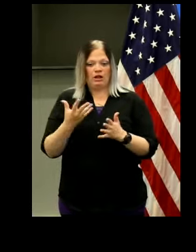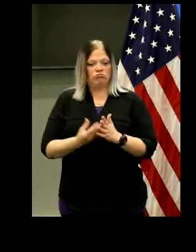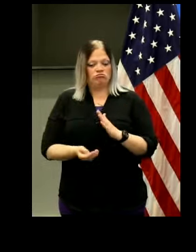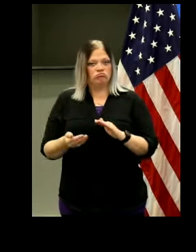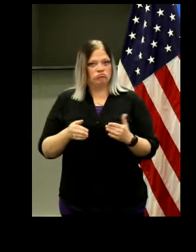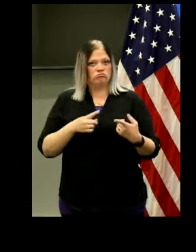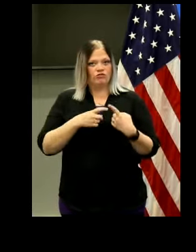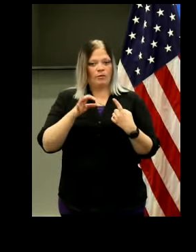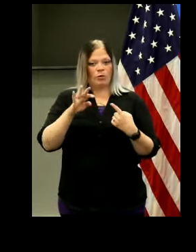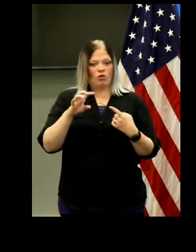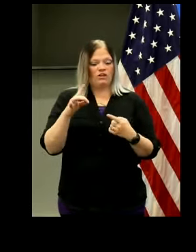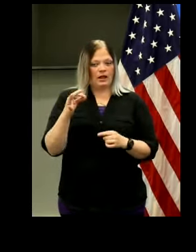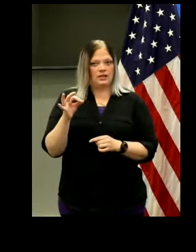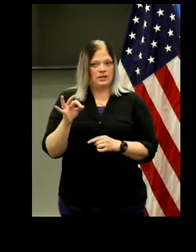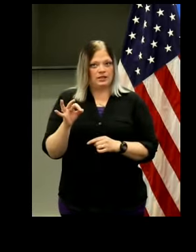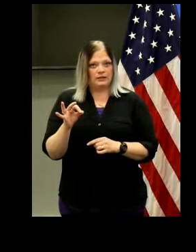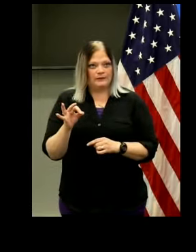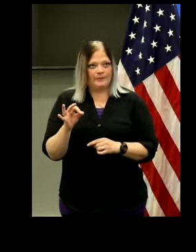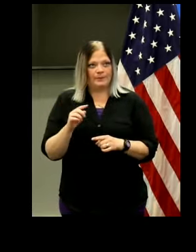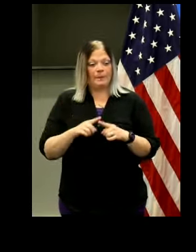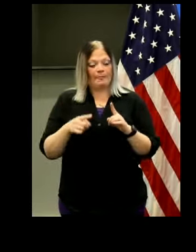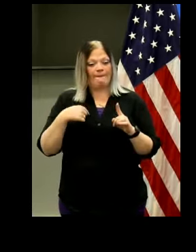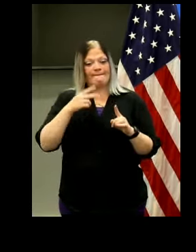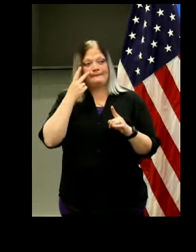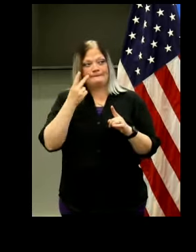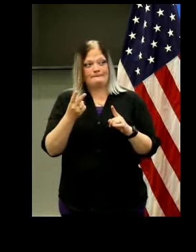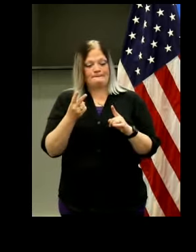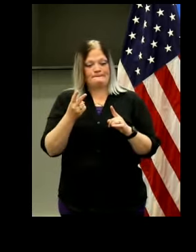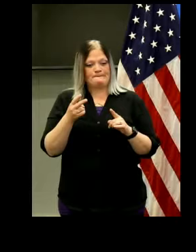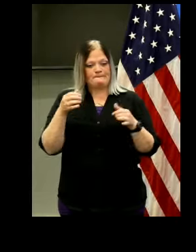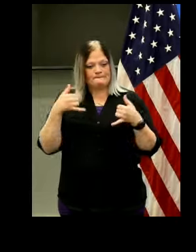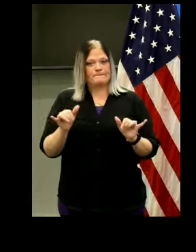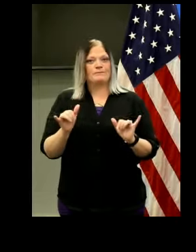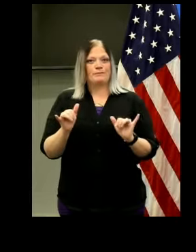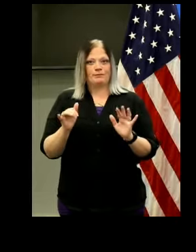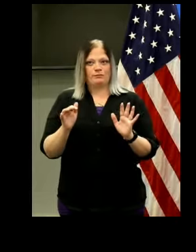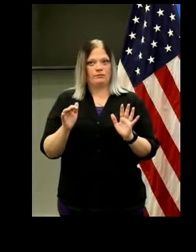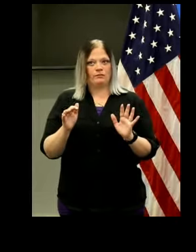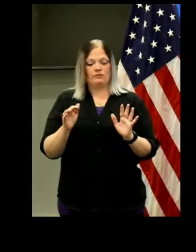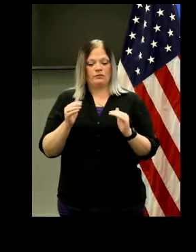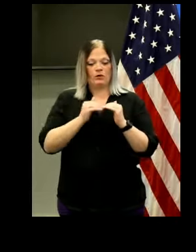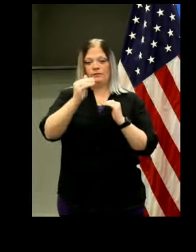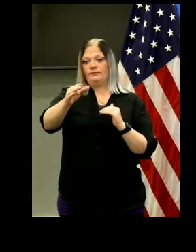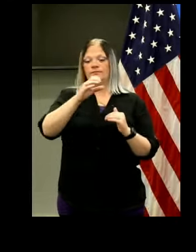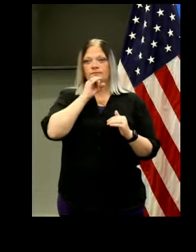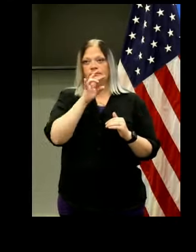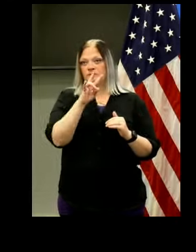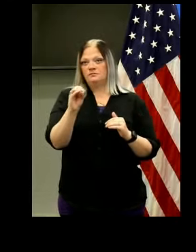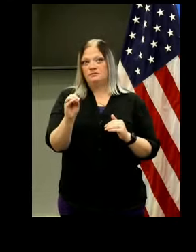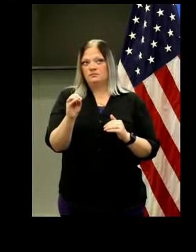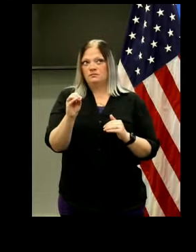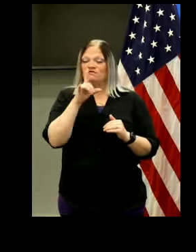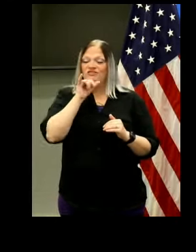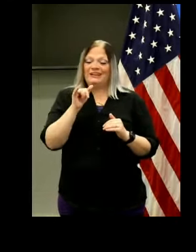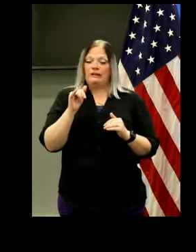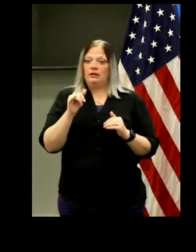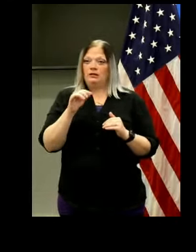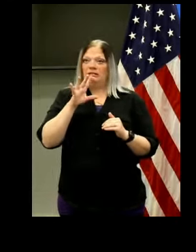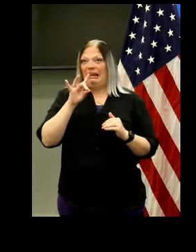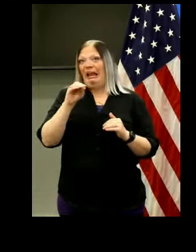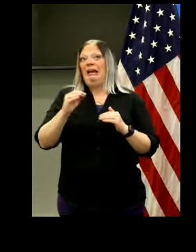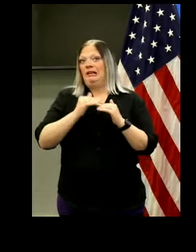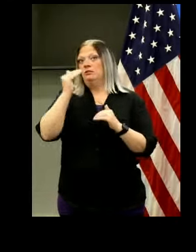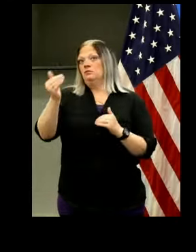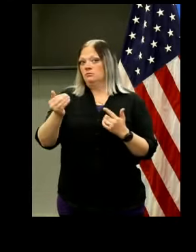result of COVID-19, but what we're seeing is that it's still that those over the age of 70 and really those over the age of 80